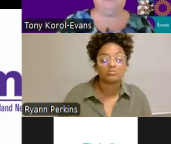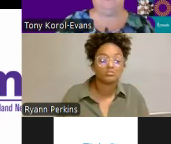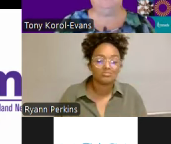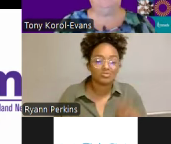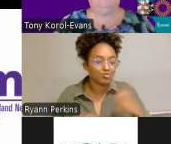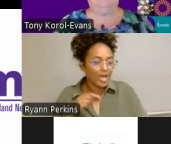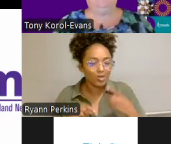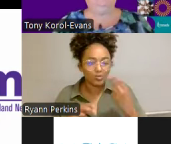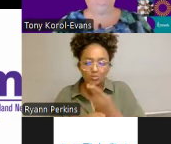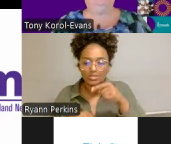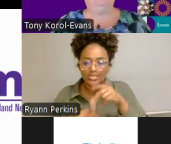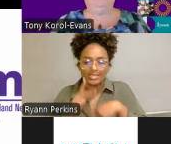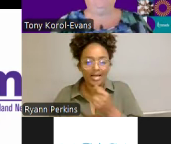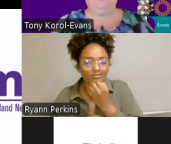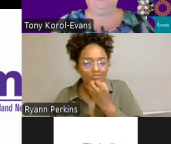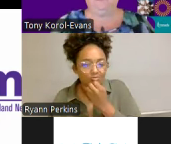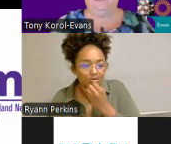this.